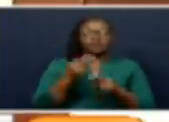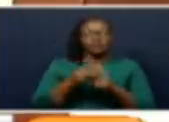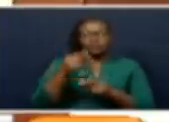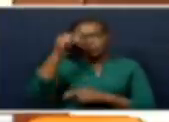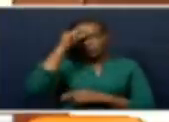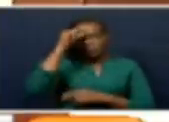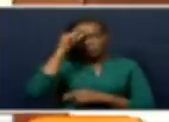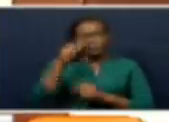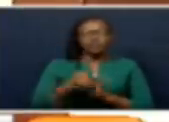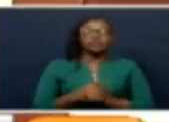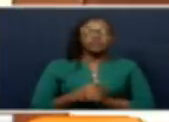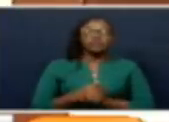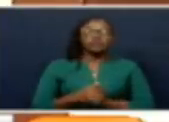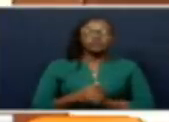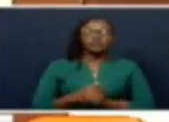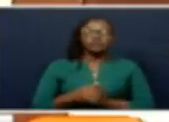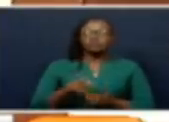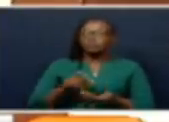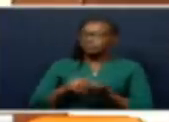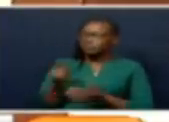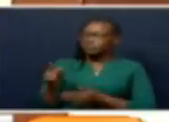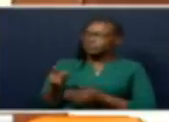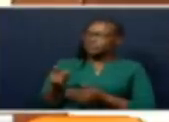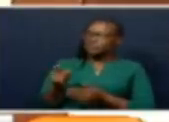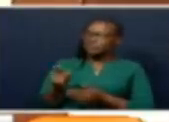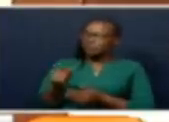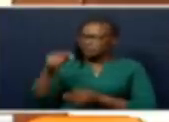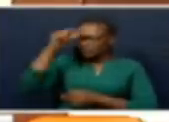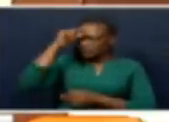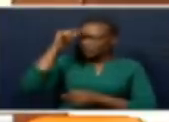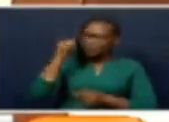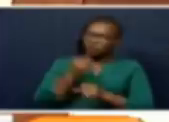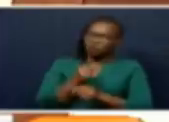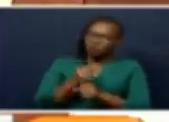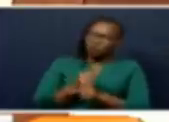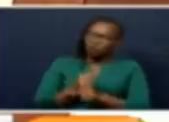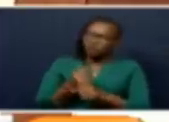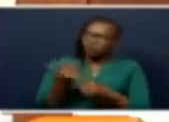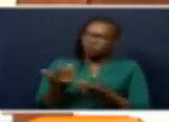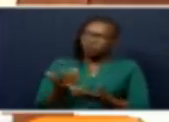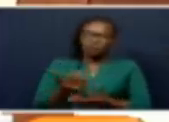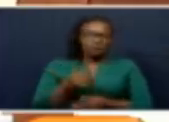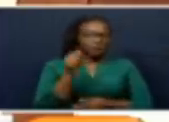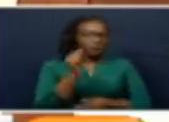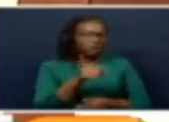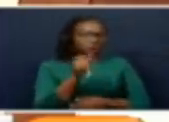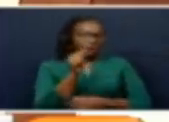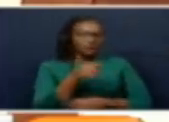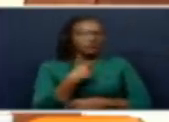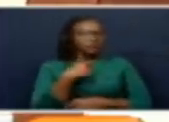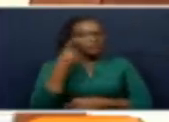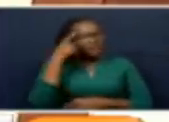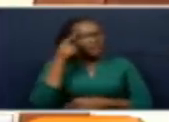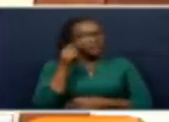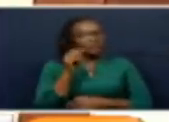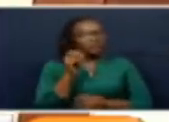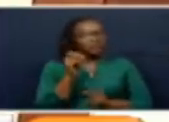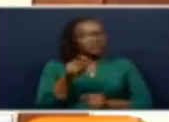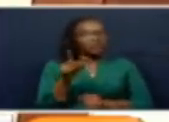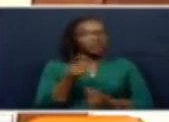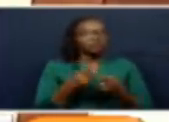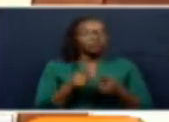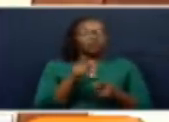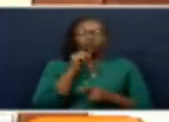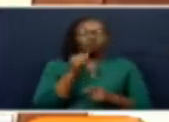one. Is this government working? I think so. Government is working, though it is not working to expectation of